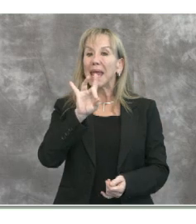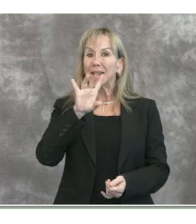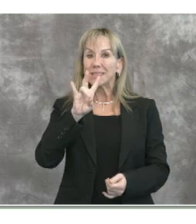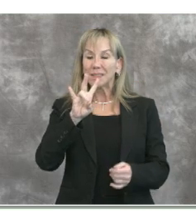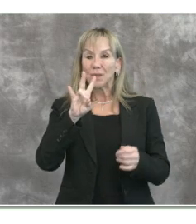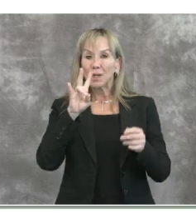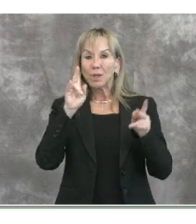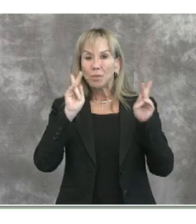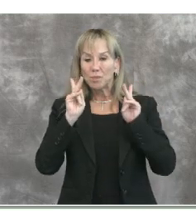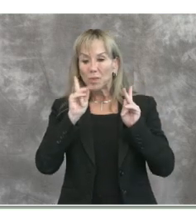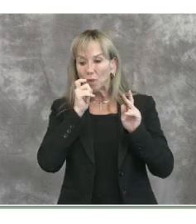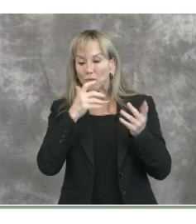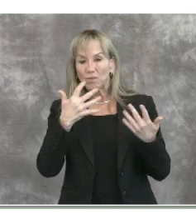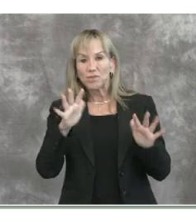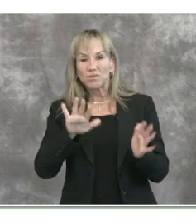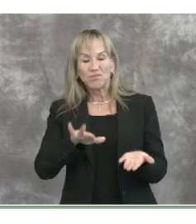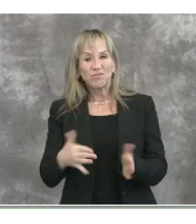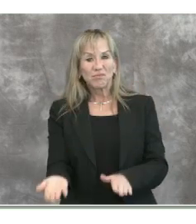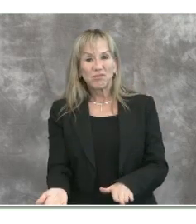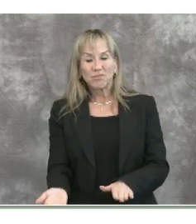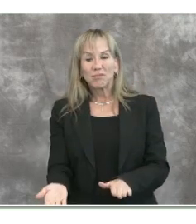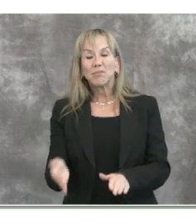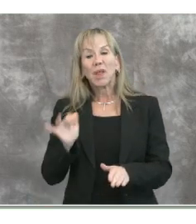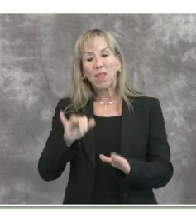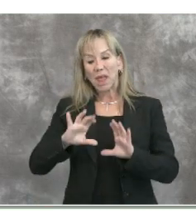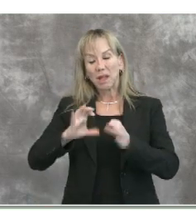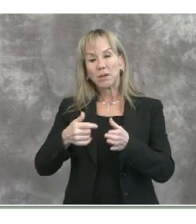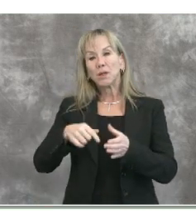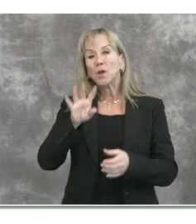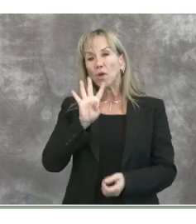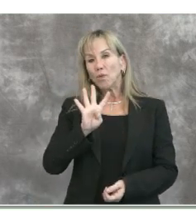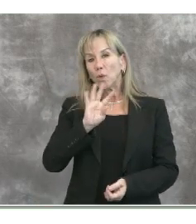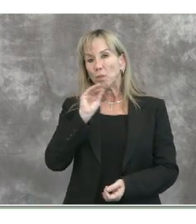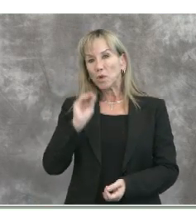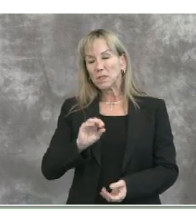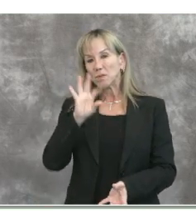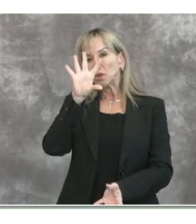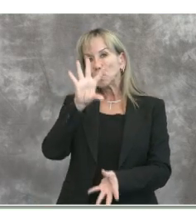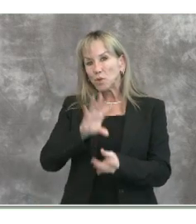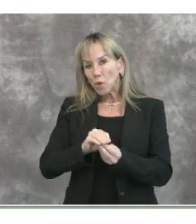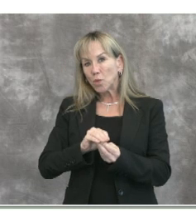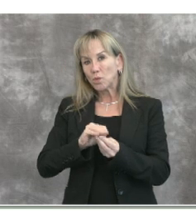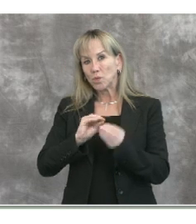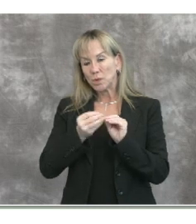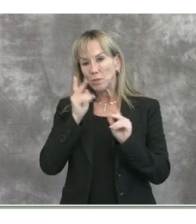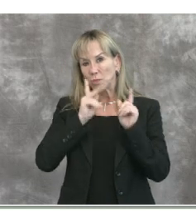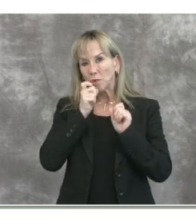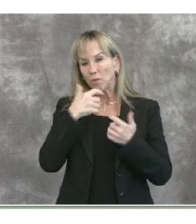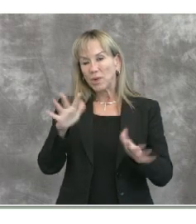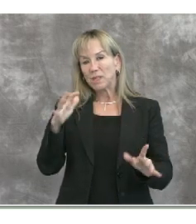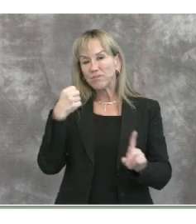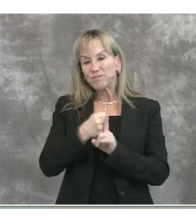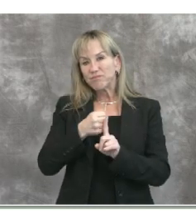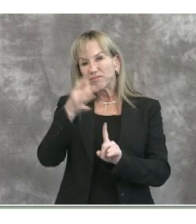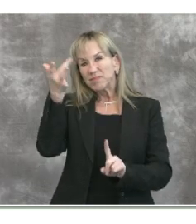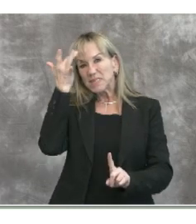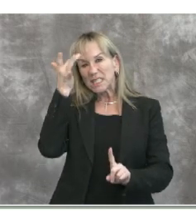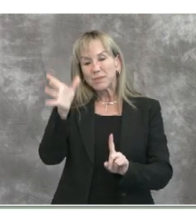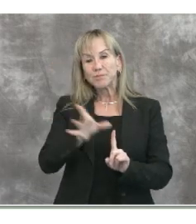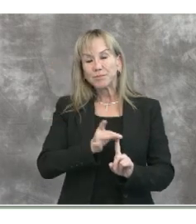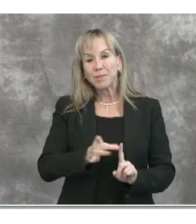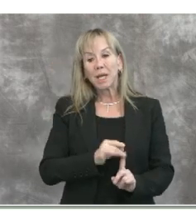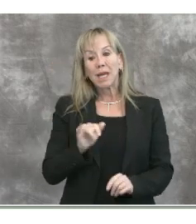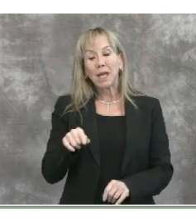deaths, this represents approximately 4% of the total number of cases. Of these